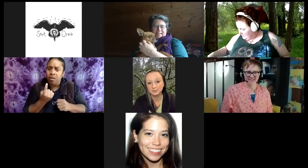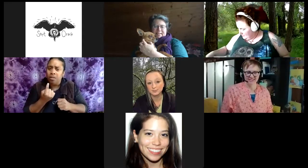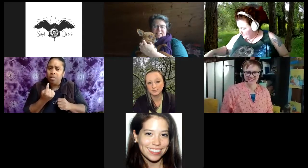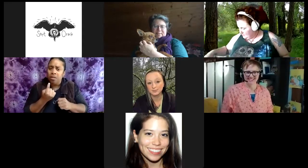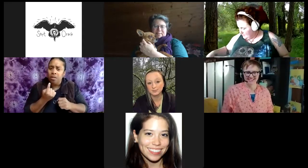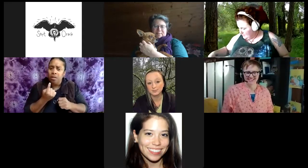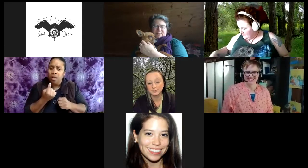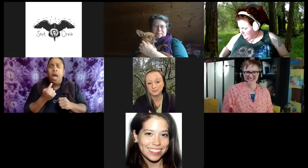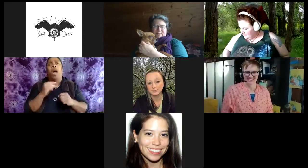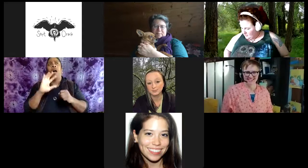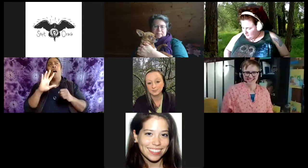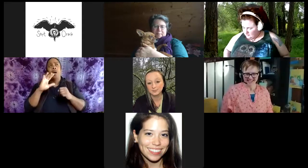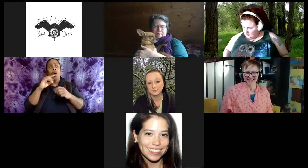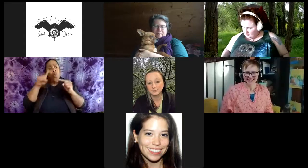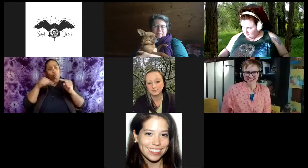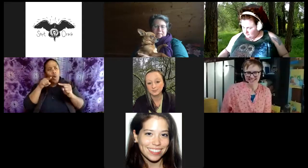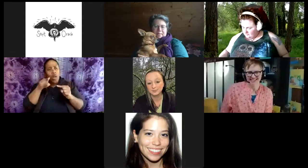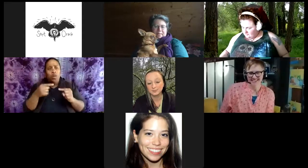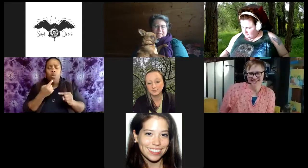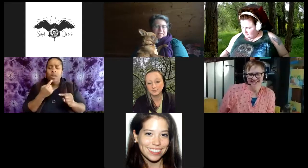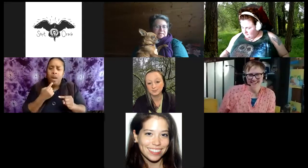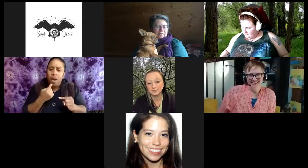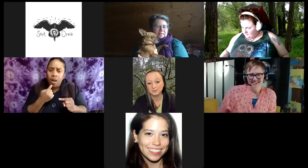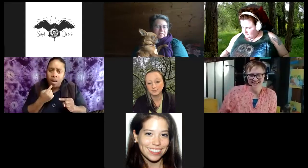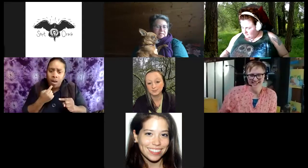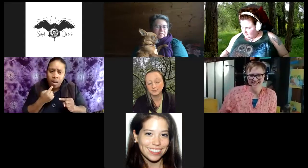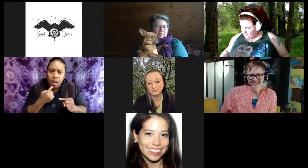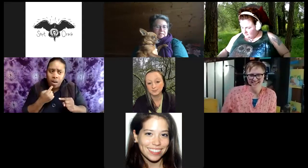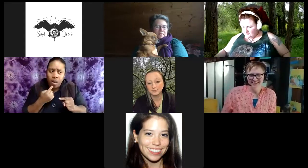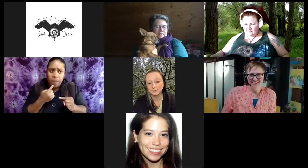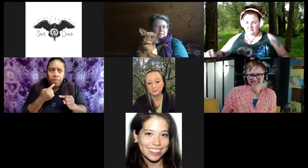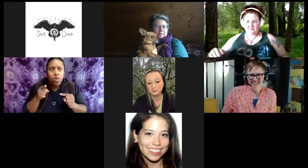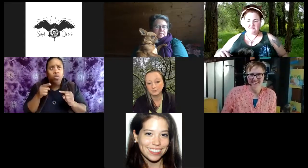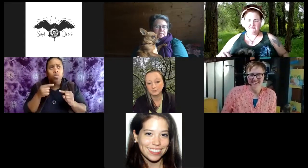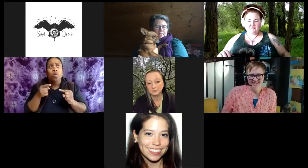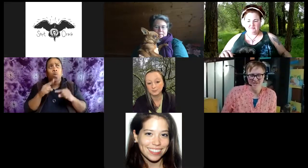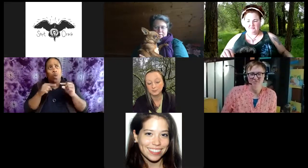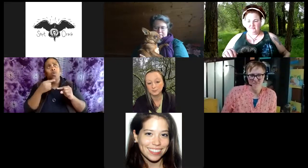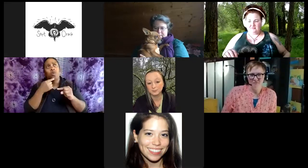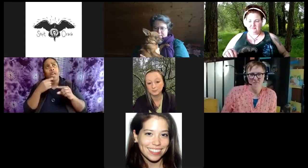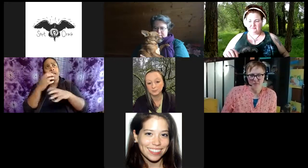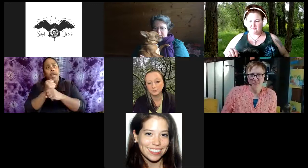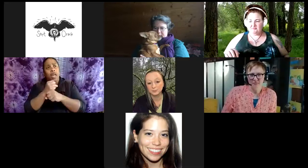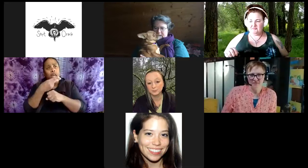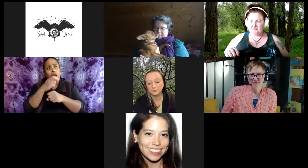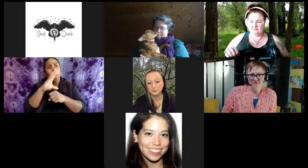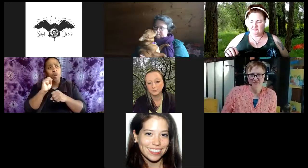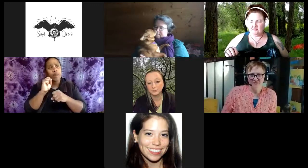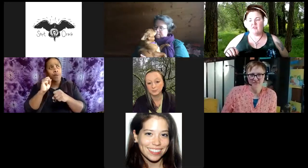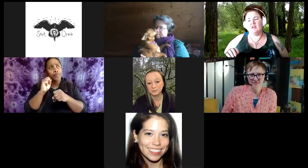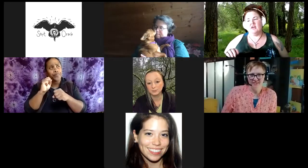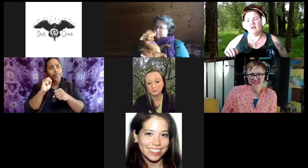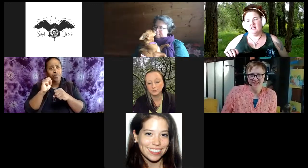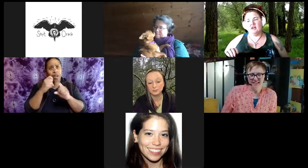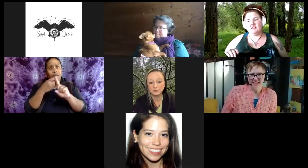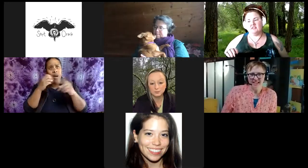Well, when you say, by the way, Missy, that you get herbs from your neighbors sometimes, that is foraging. That's so cool. That's